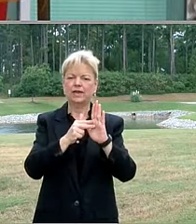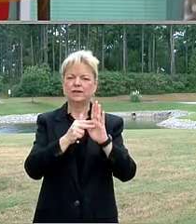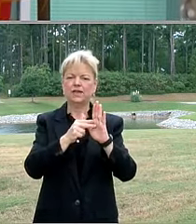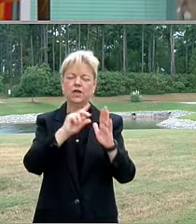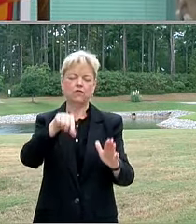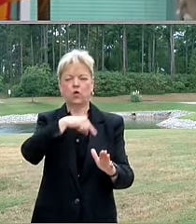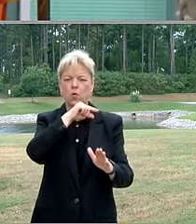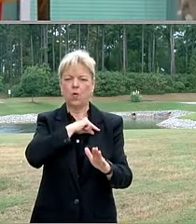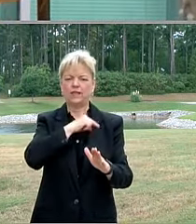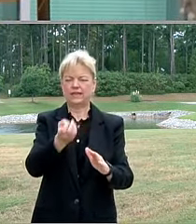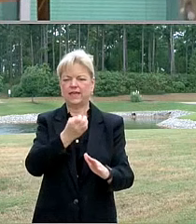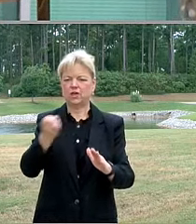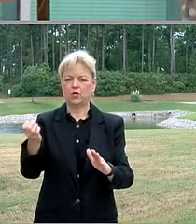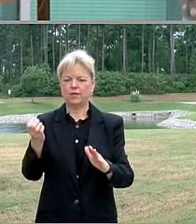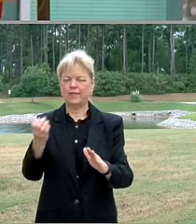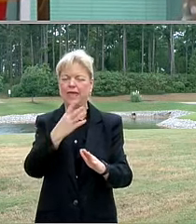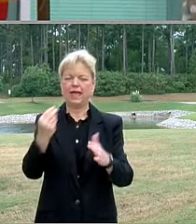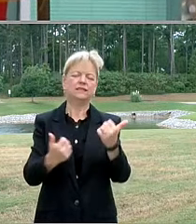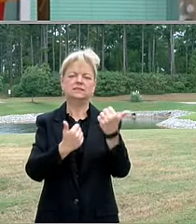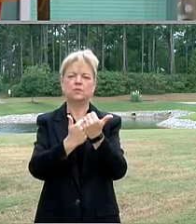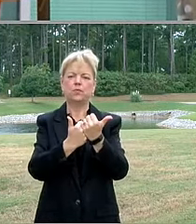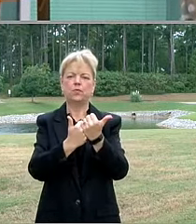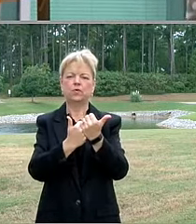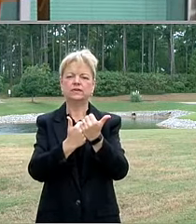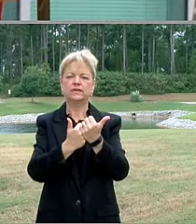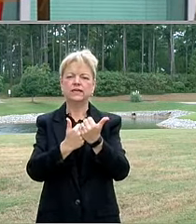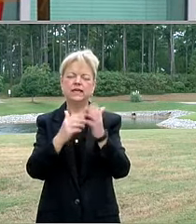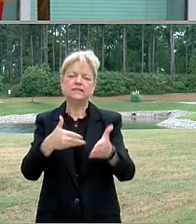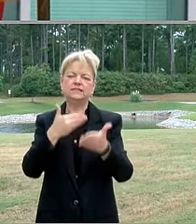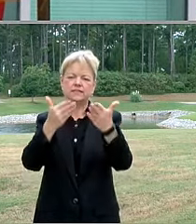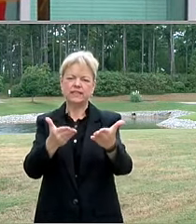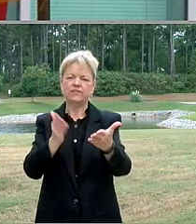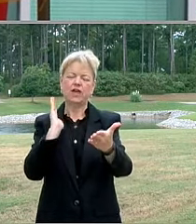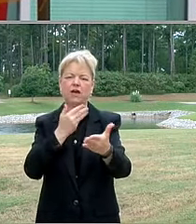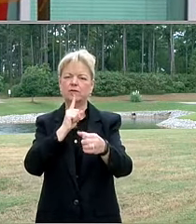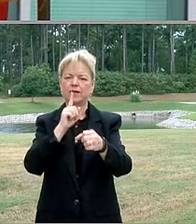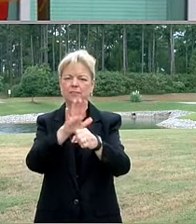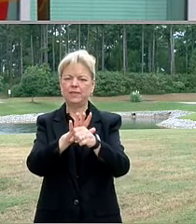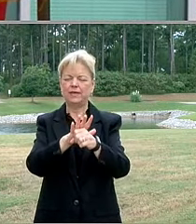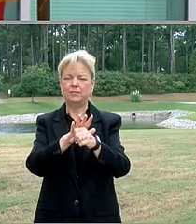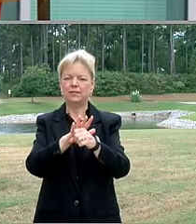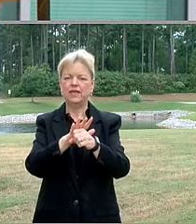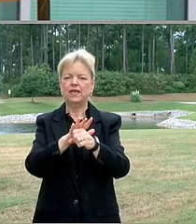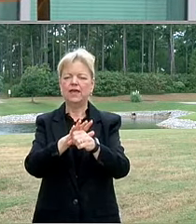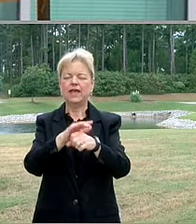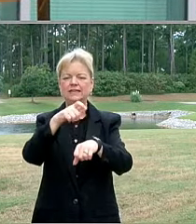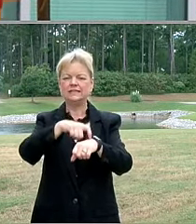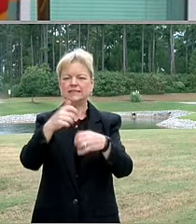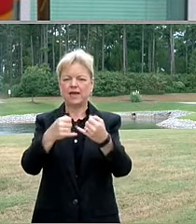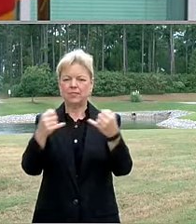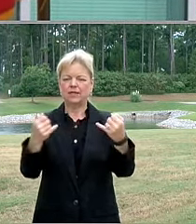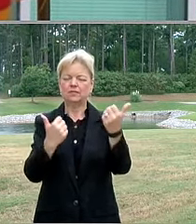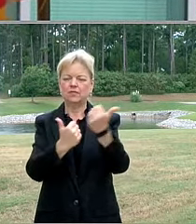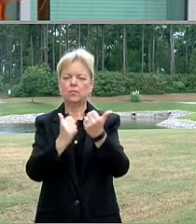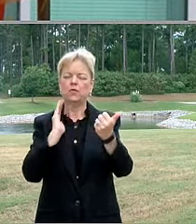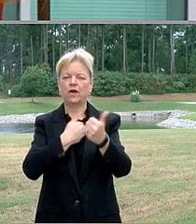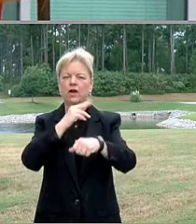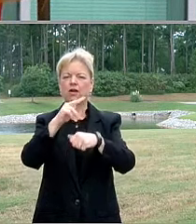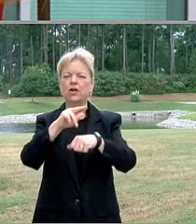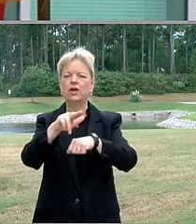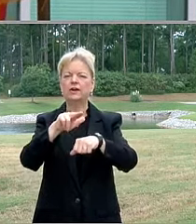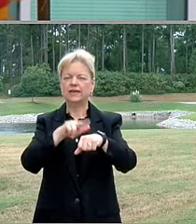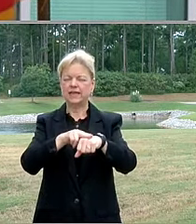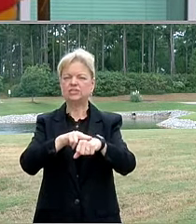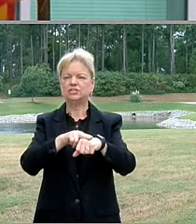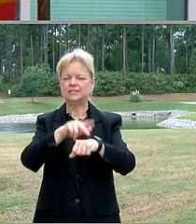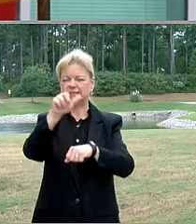equipment, training, and support, delivering on our commitments along timelines that support our nation's needs.